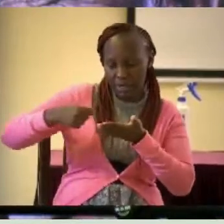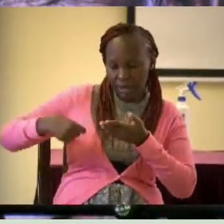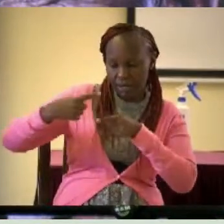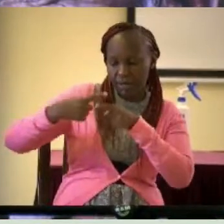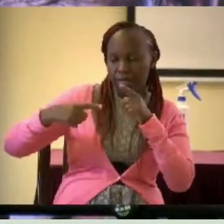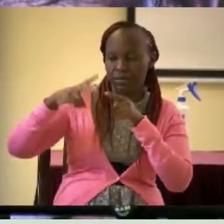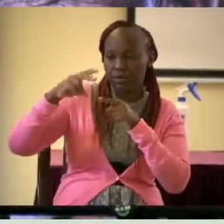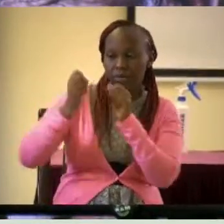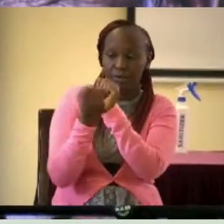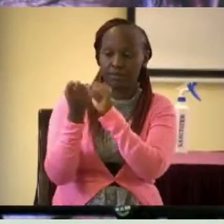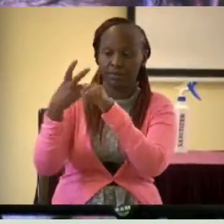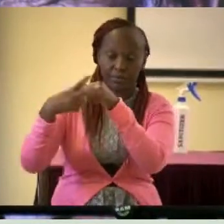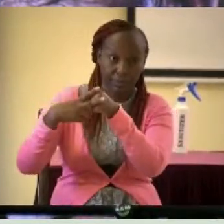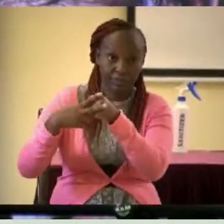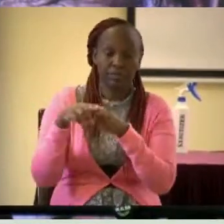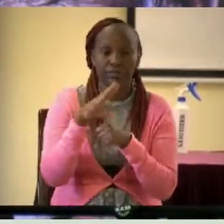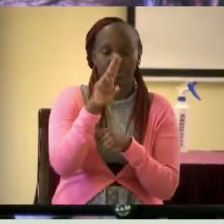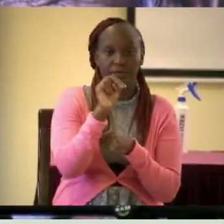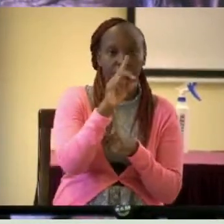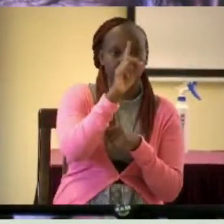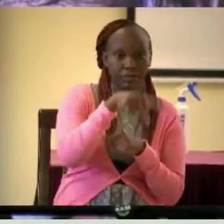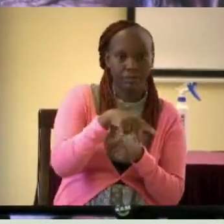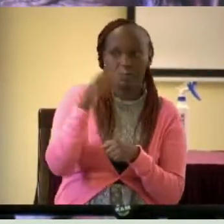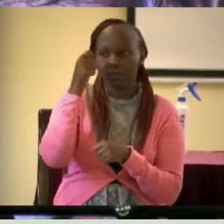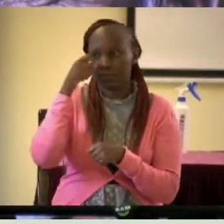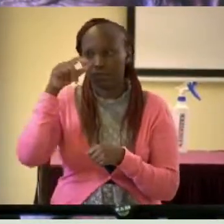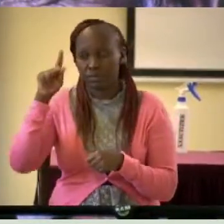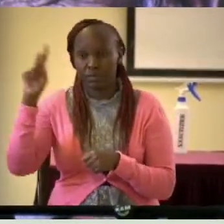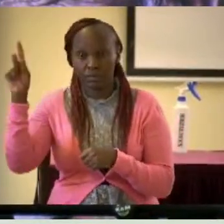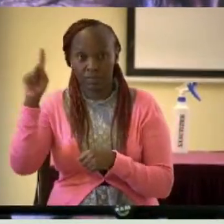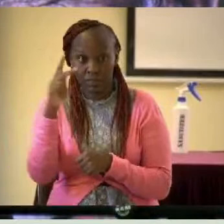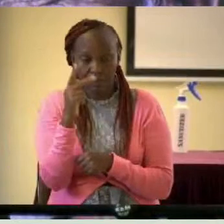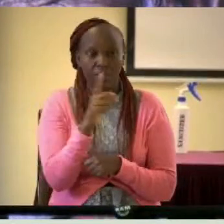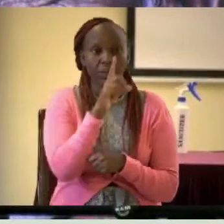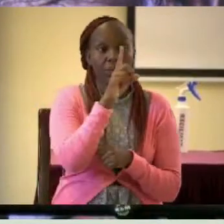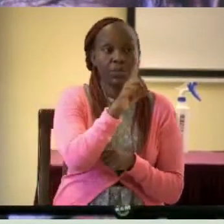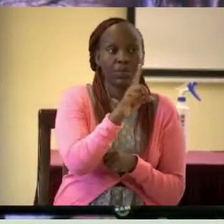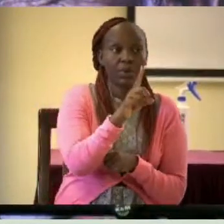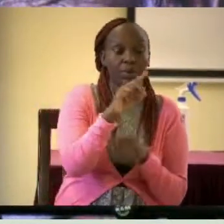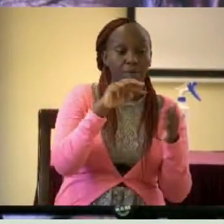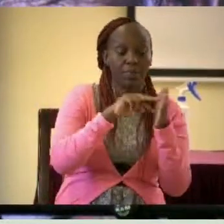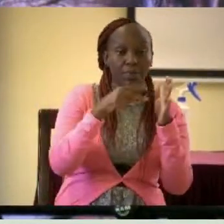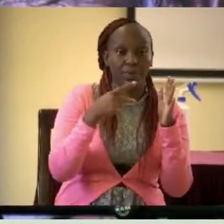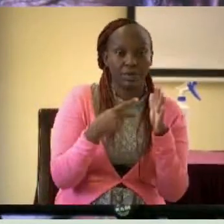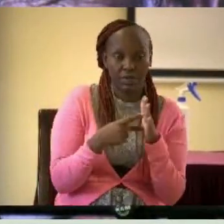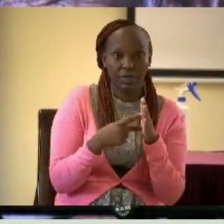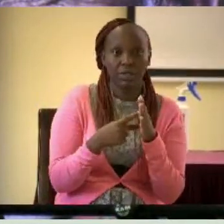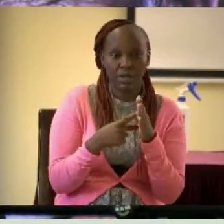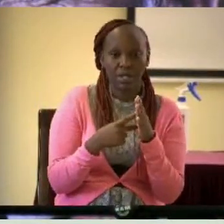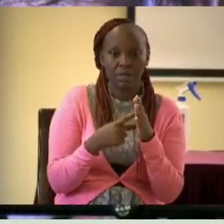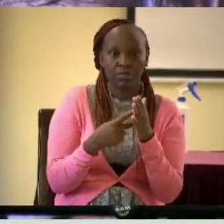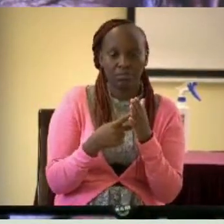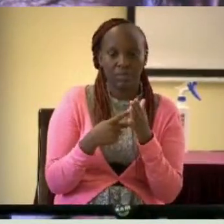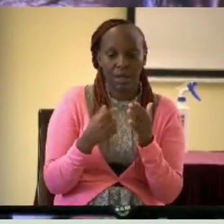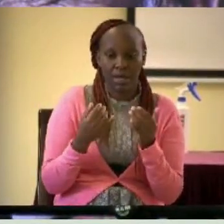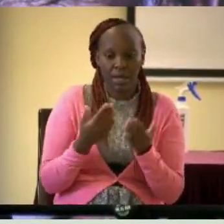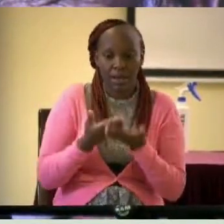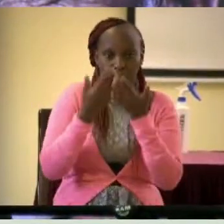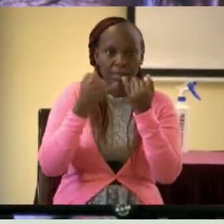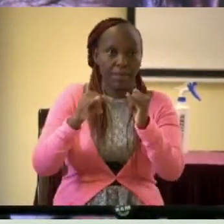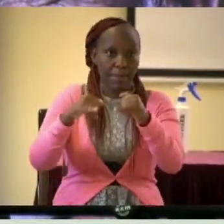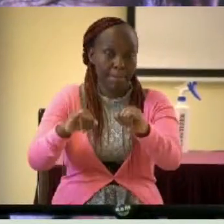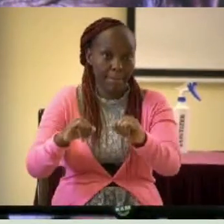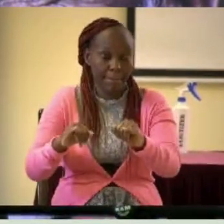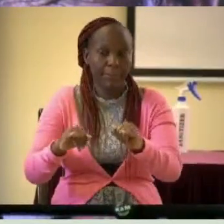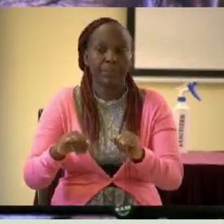2017, UNDP, Amkeni wa Kenya's project, was one of the co-implementers of that project. So the